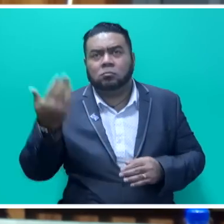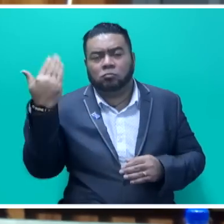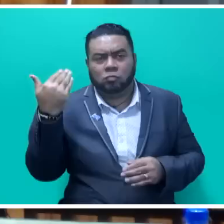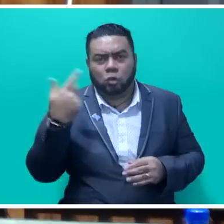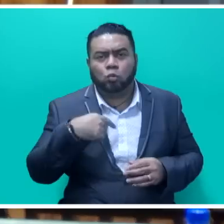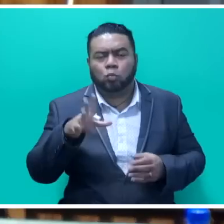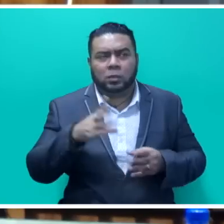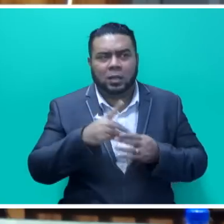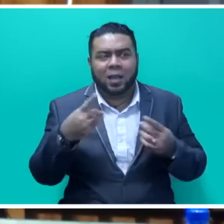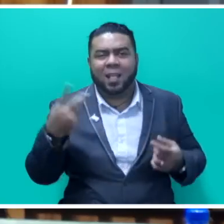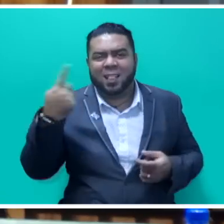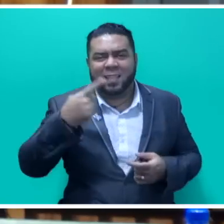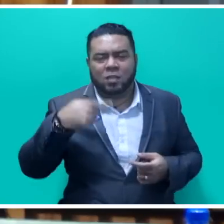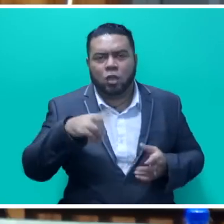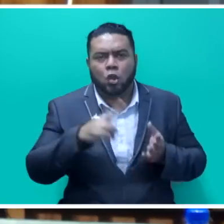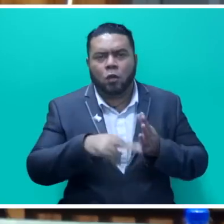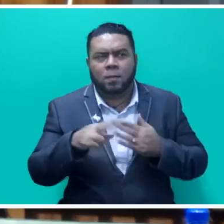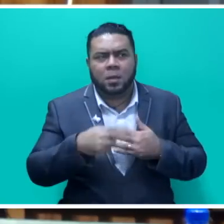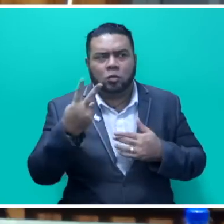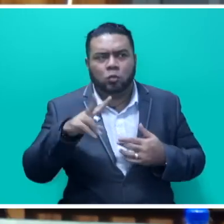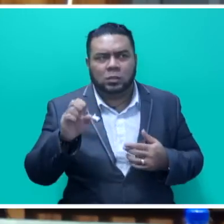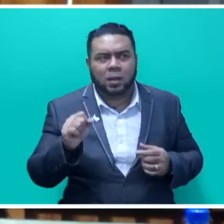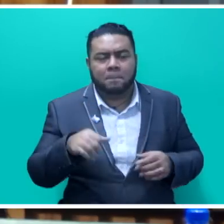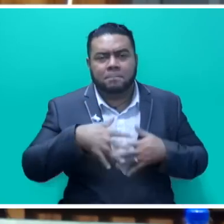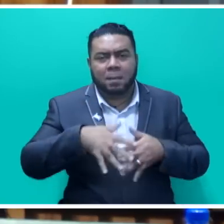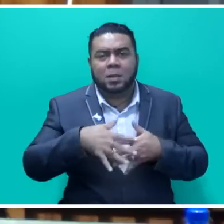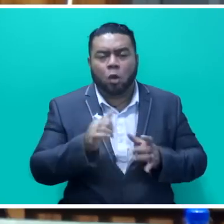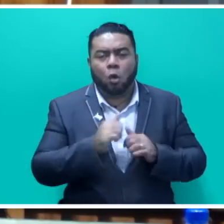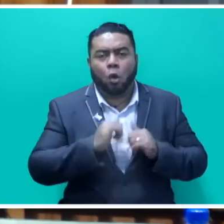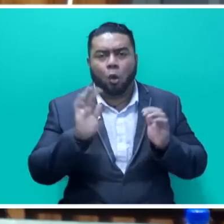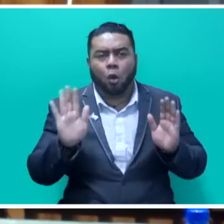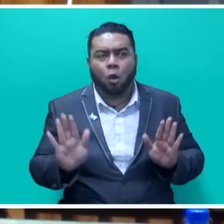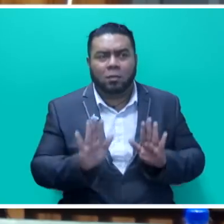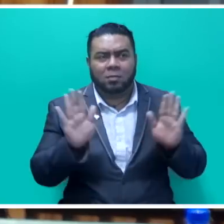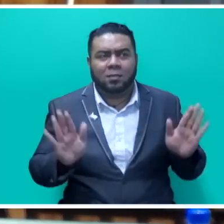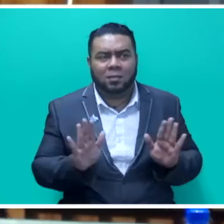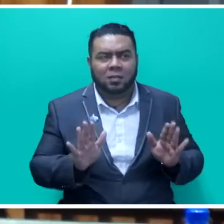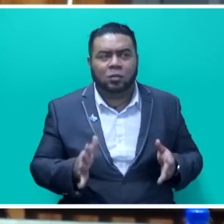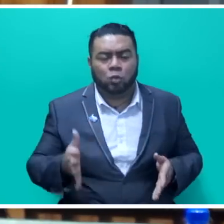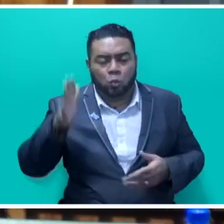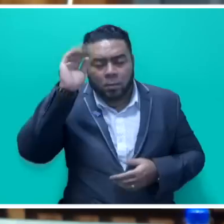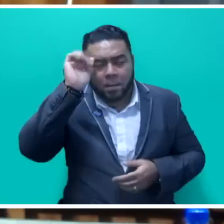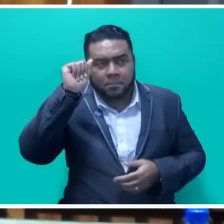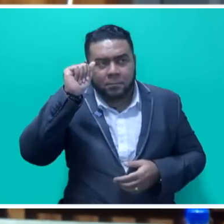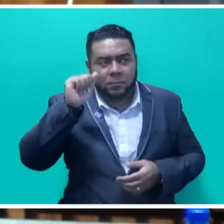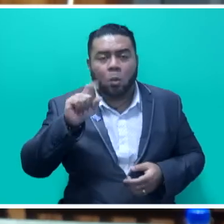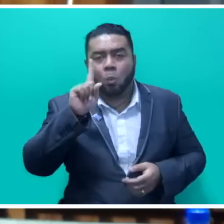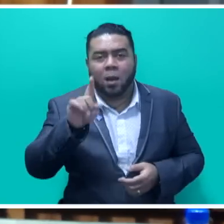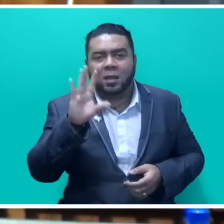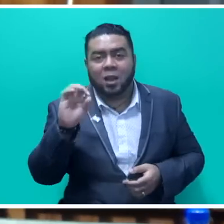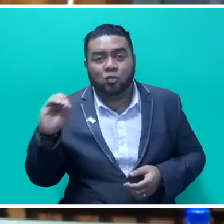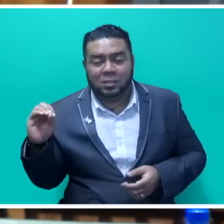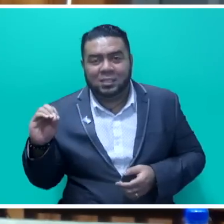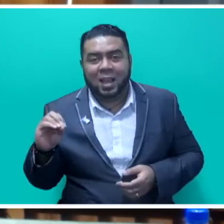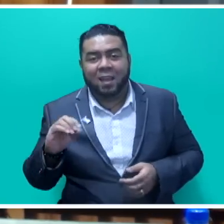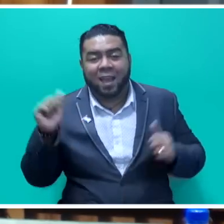declare 11th November 2016 as a public holiday. This was to commemorate the 100th anniversary